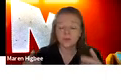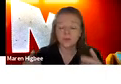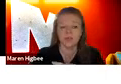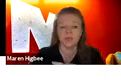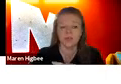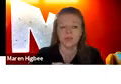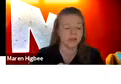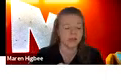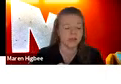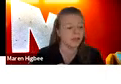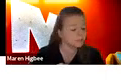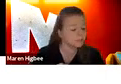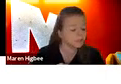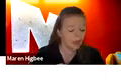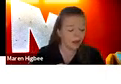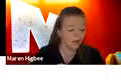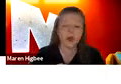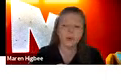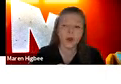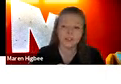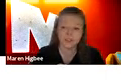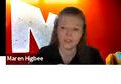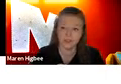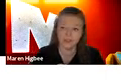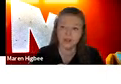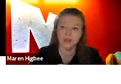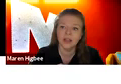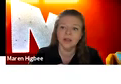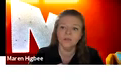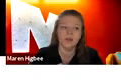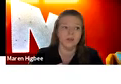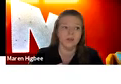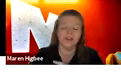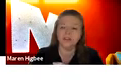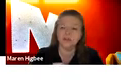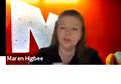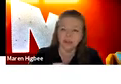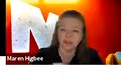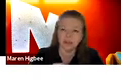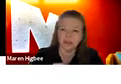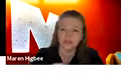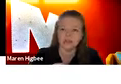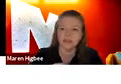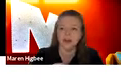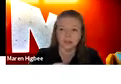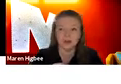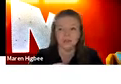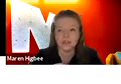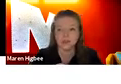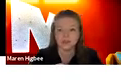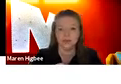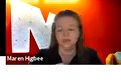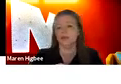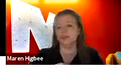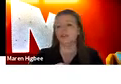really, really prevalent in the, um, nonprofit sector. And what the value of that is, is a lot